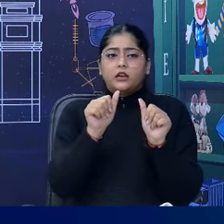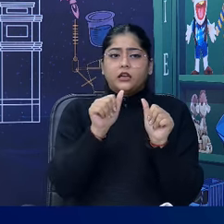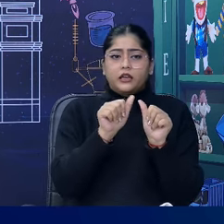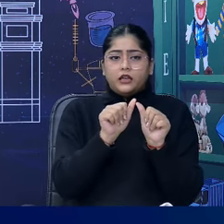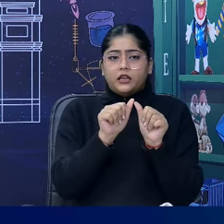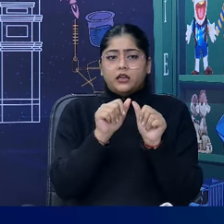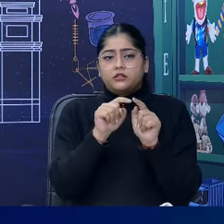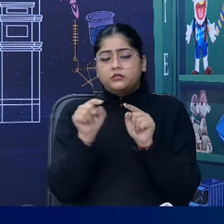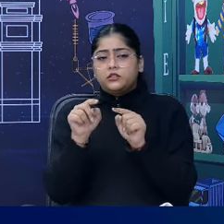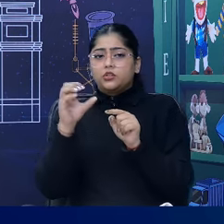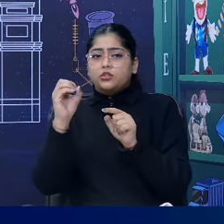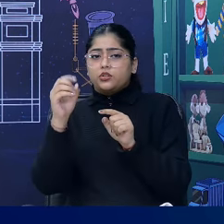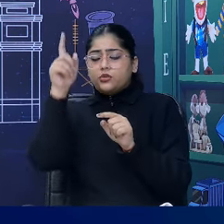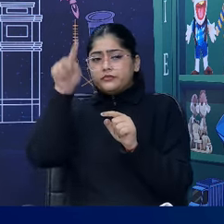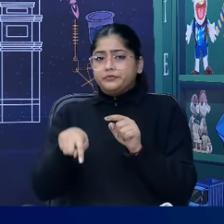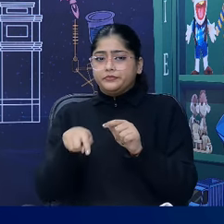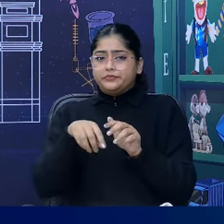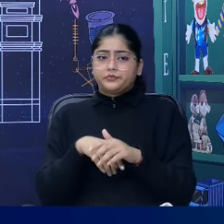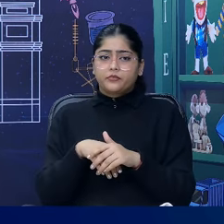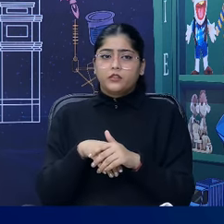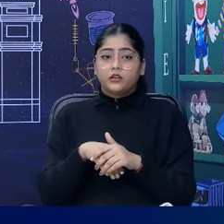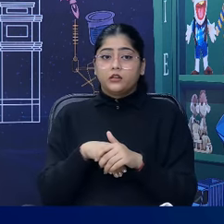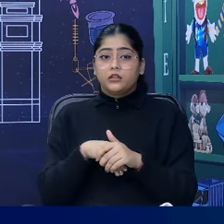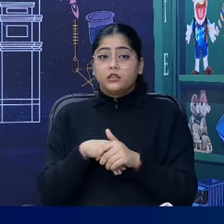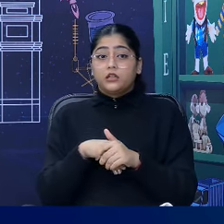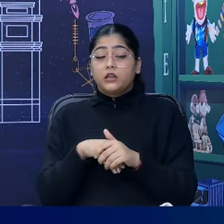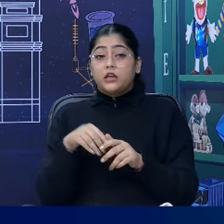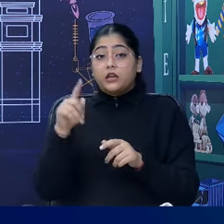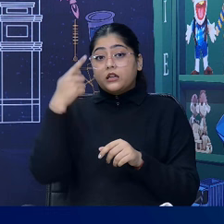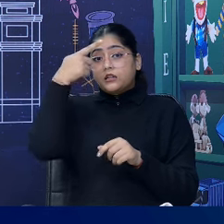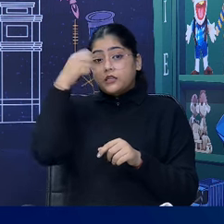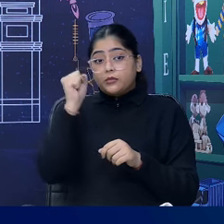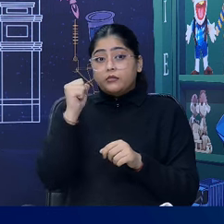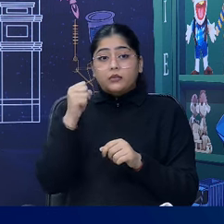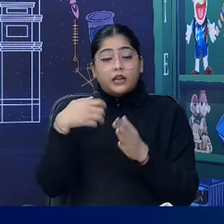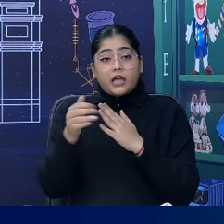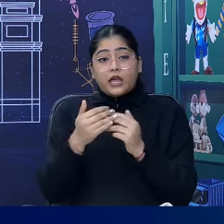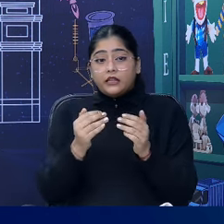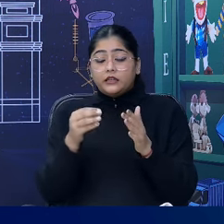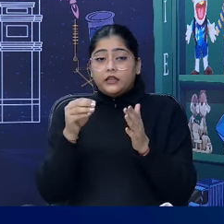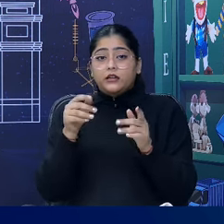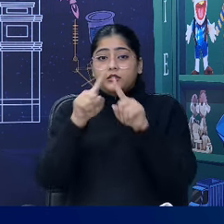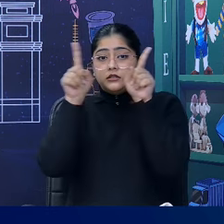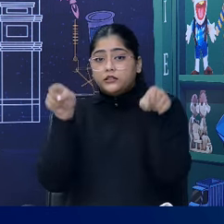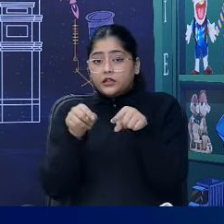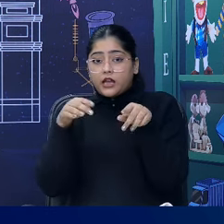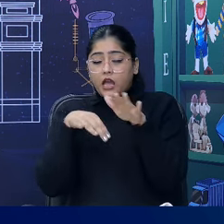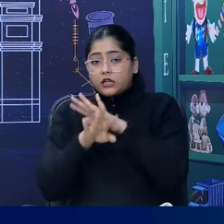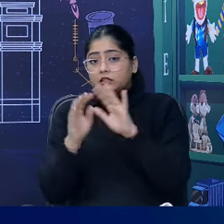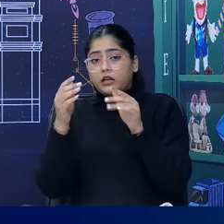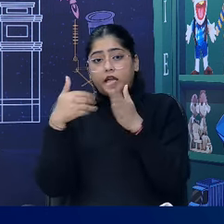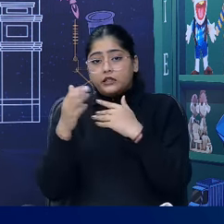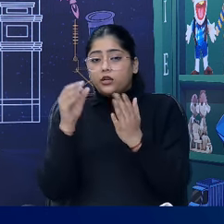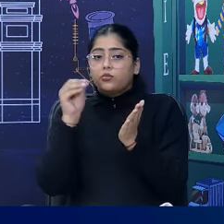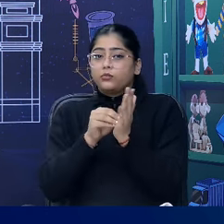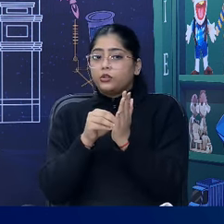phi. Be careful children, don't put any element in the bracket. If you will put some element, then